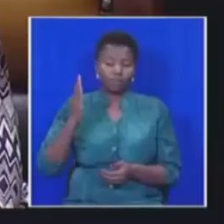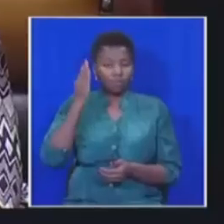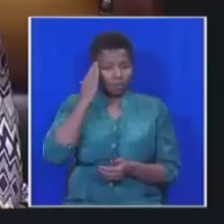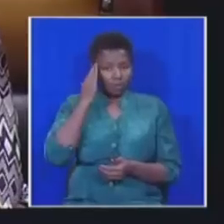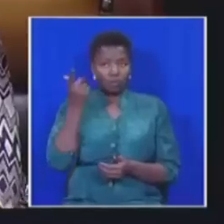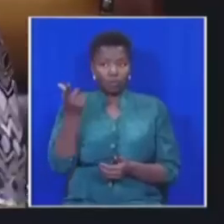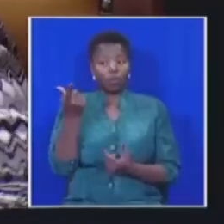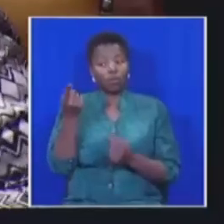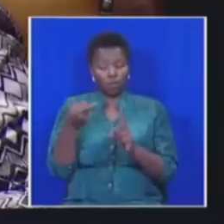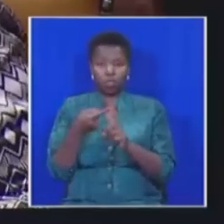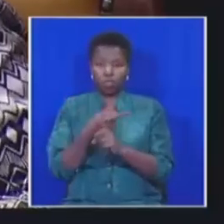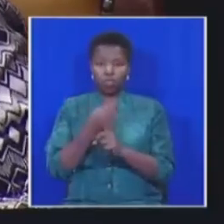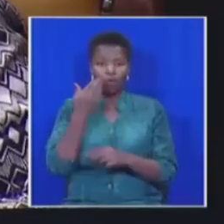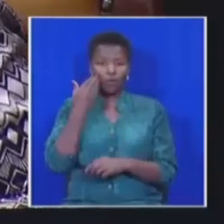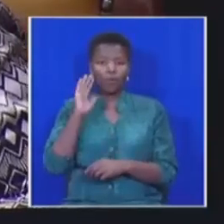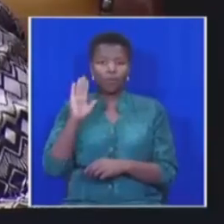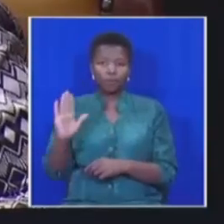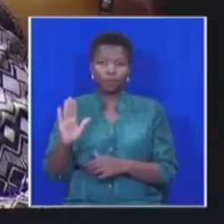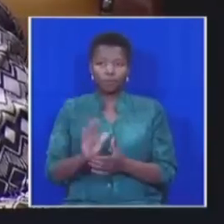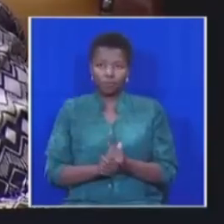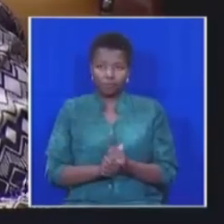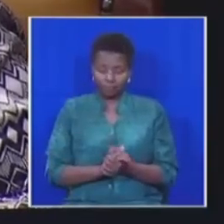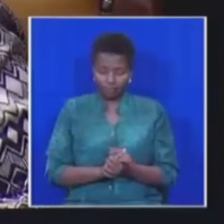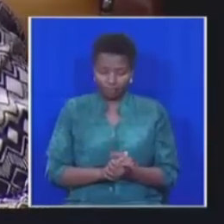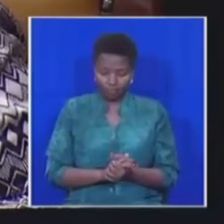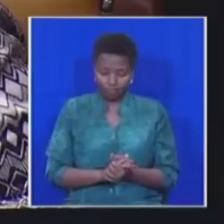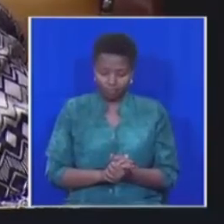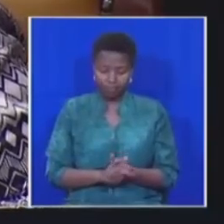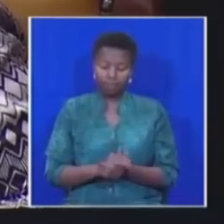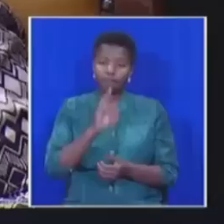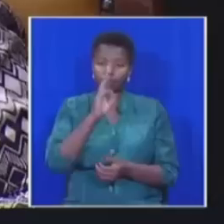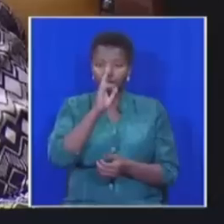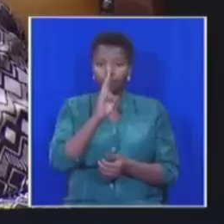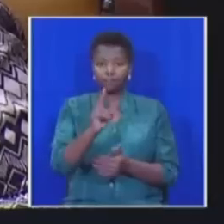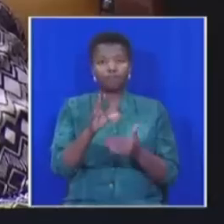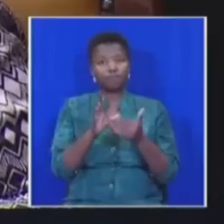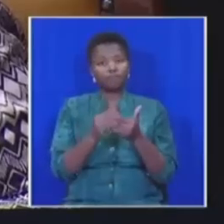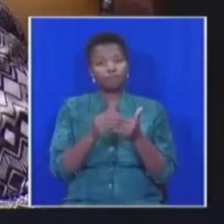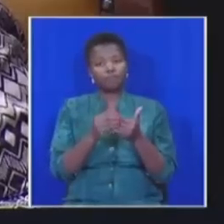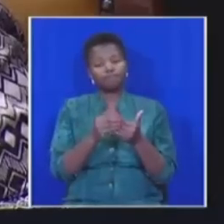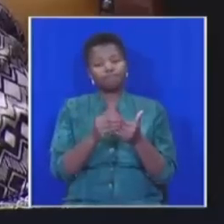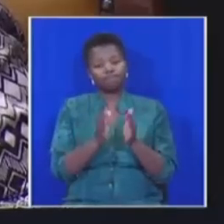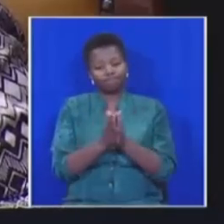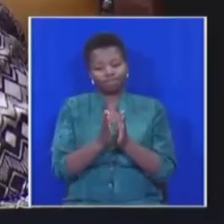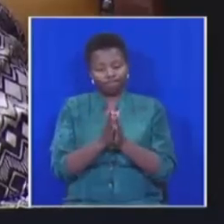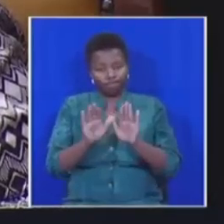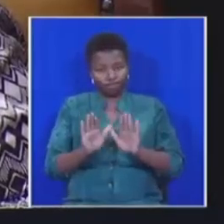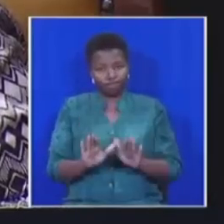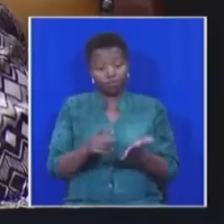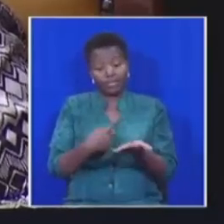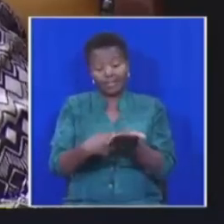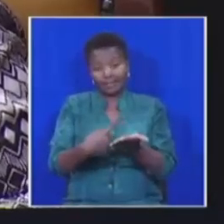you shouldn't be doing. Honorable members, order. That concludes the